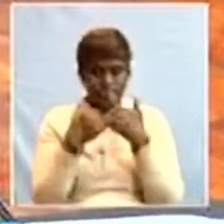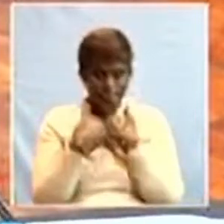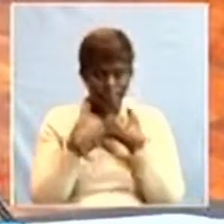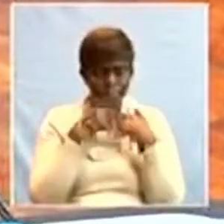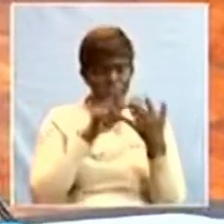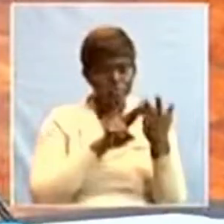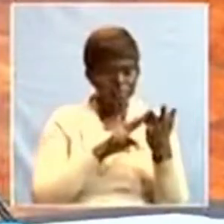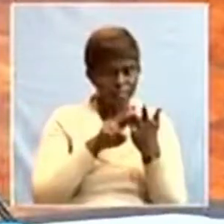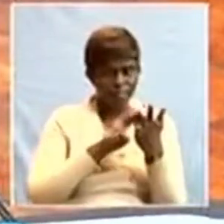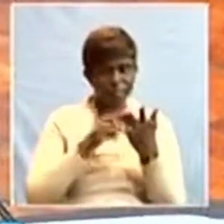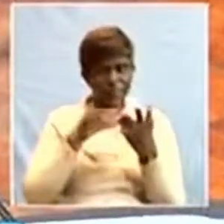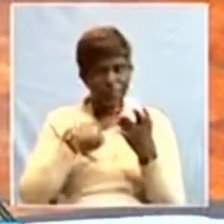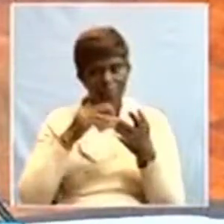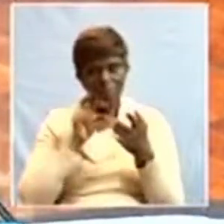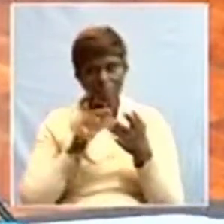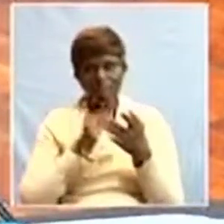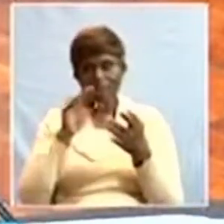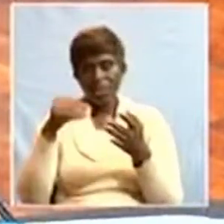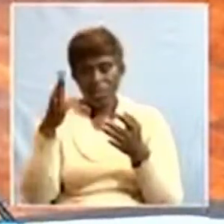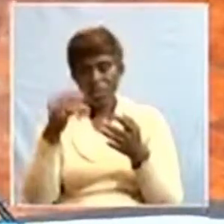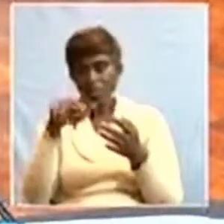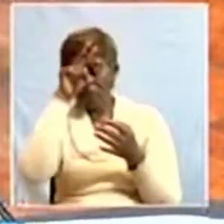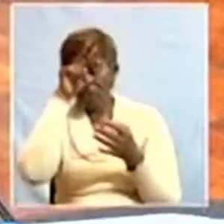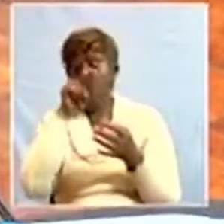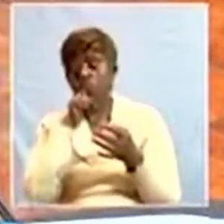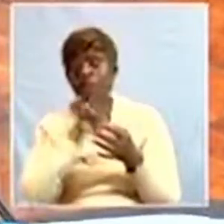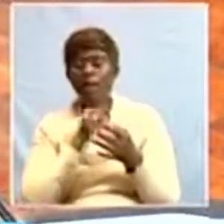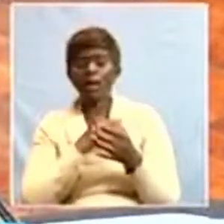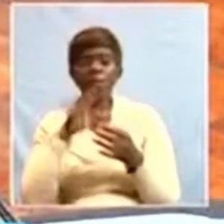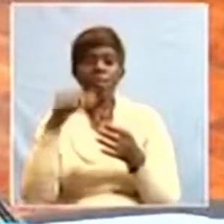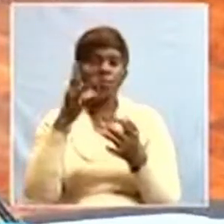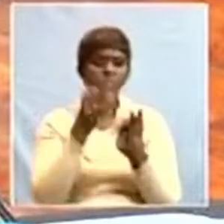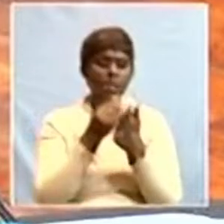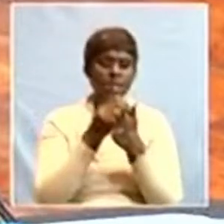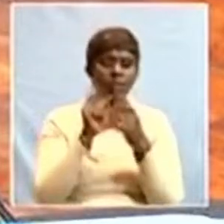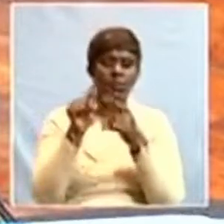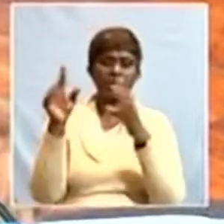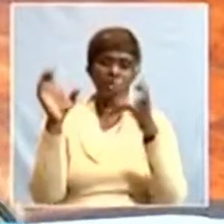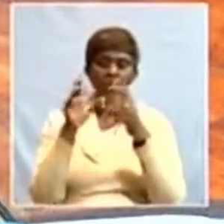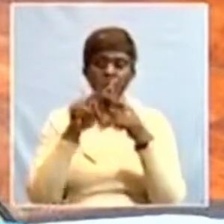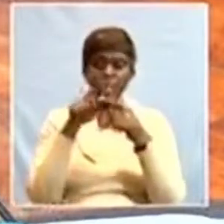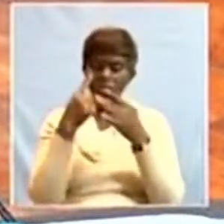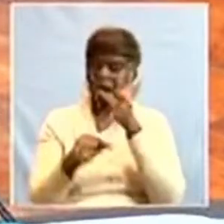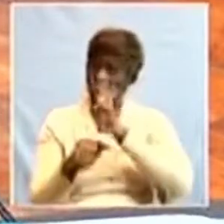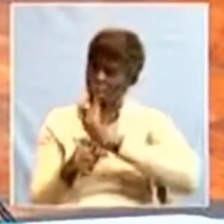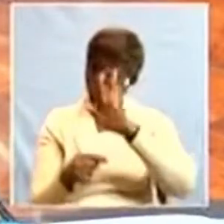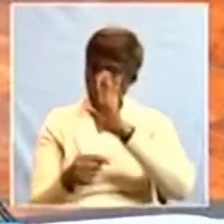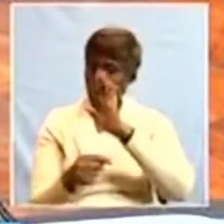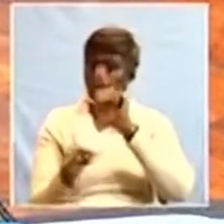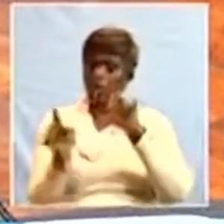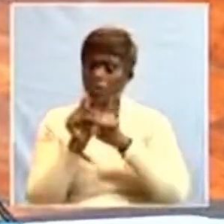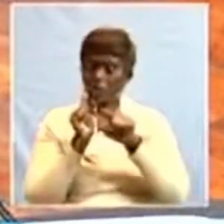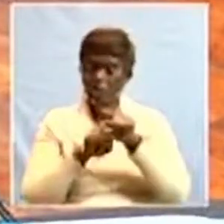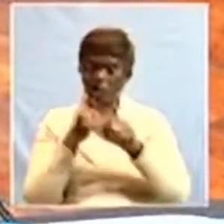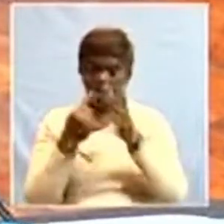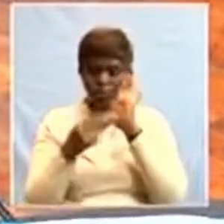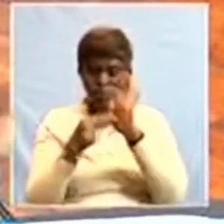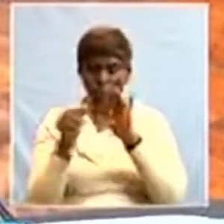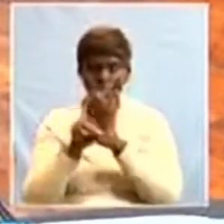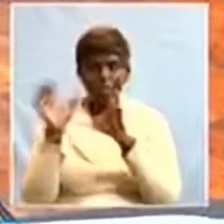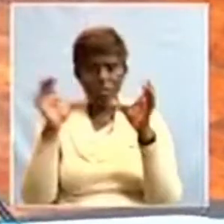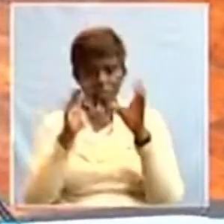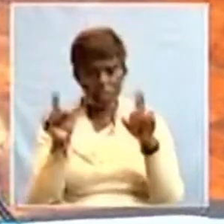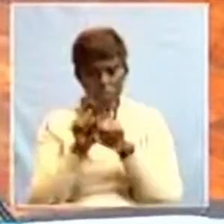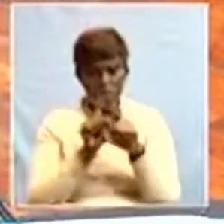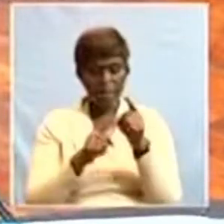records that we gave goods, we gave maybe money to this community, but what is it that is coming out of the community? Has